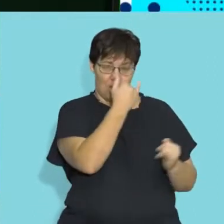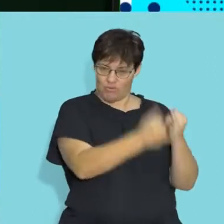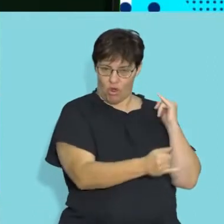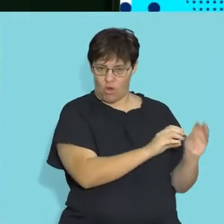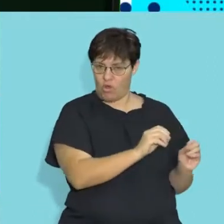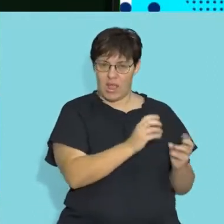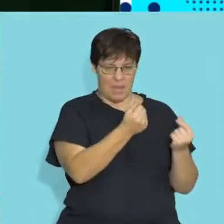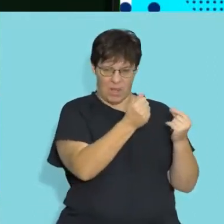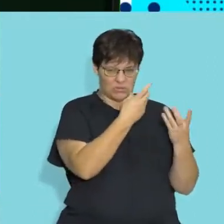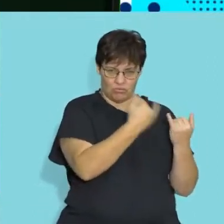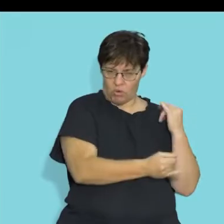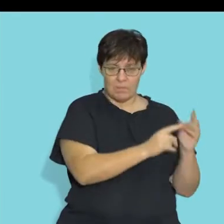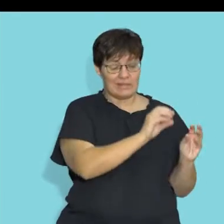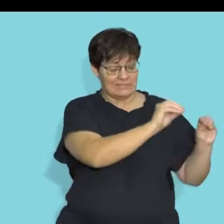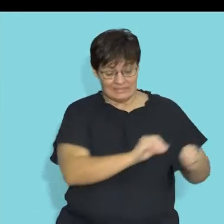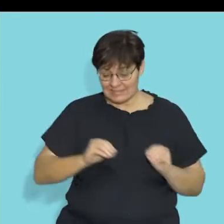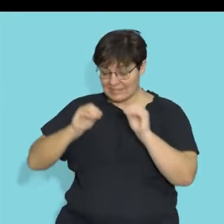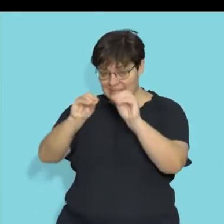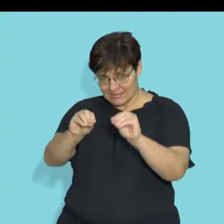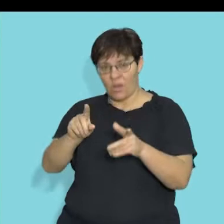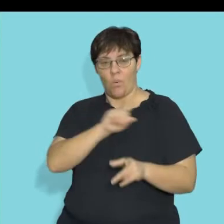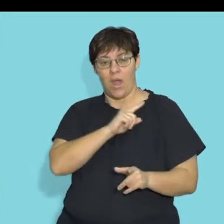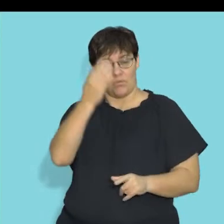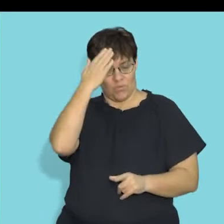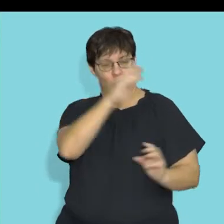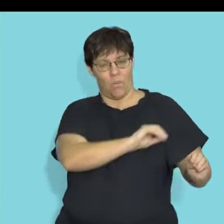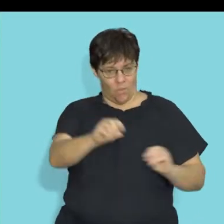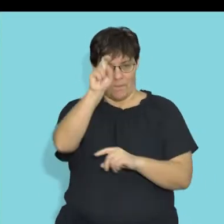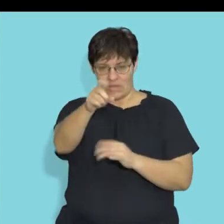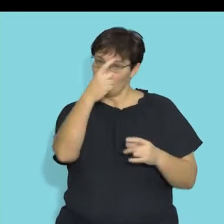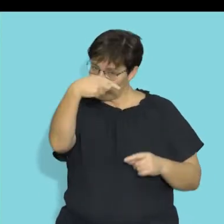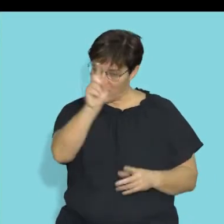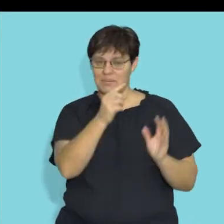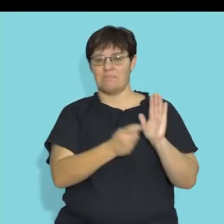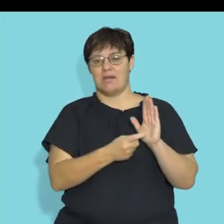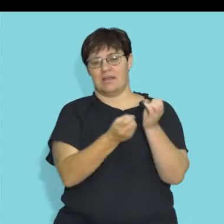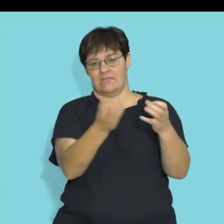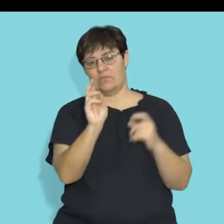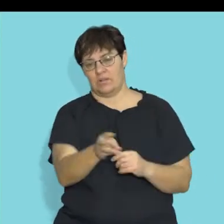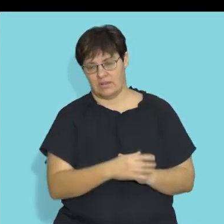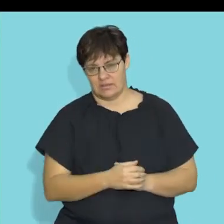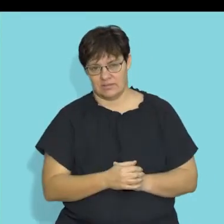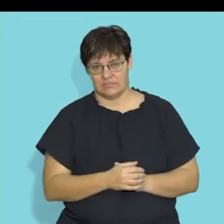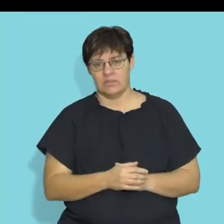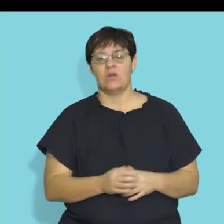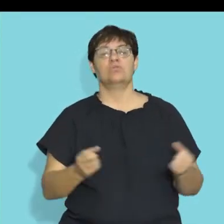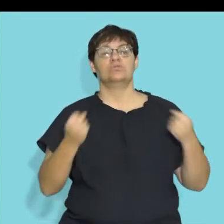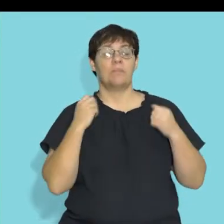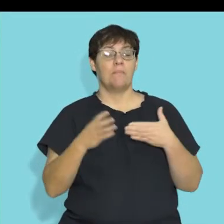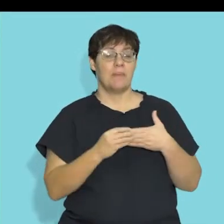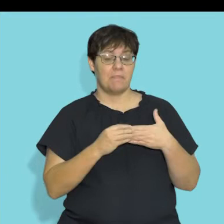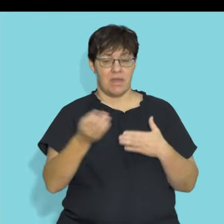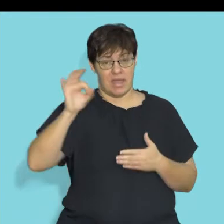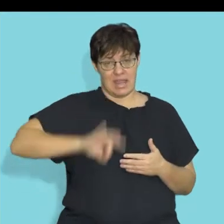that amount. Okay. The next item we have to work out, I think, is our gym income